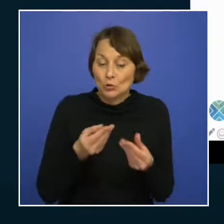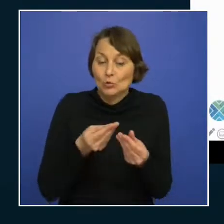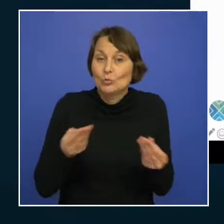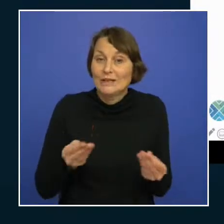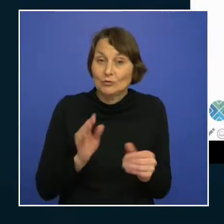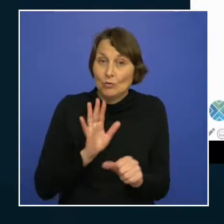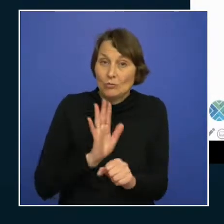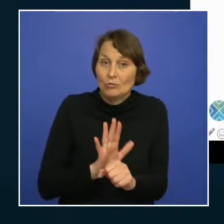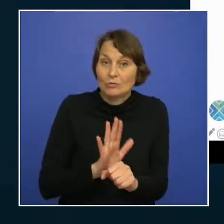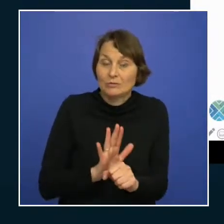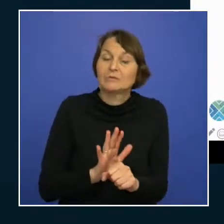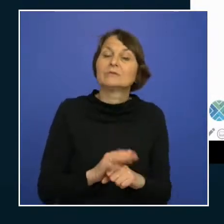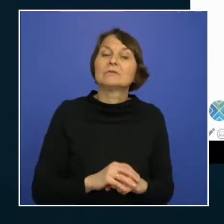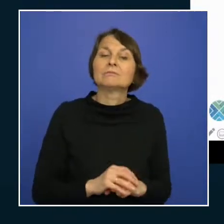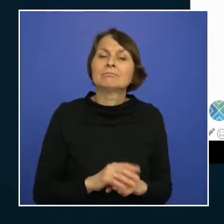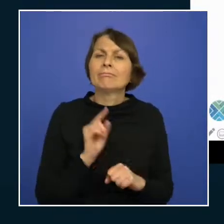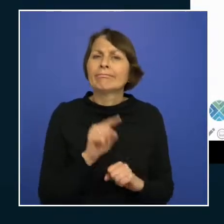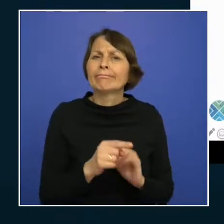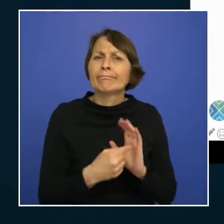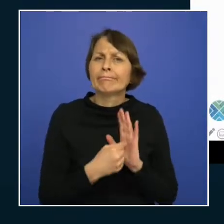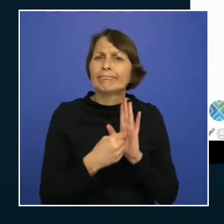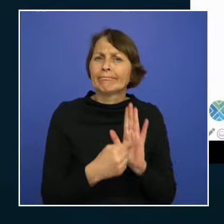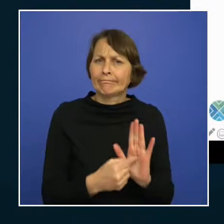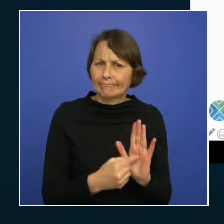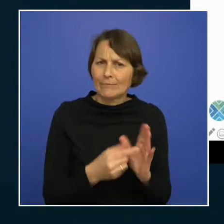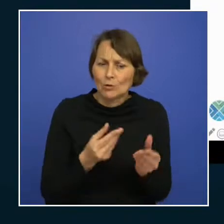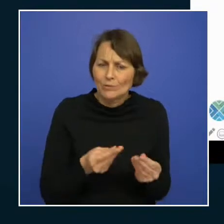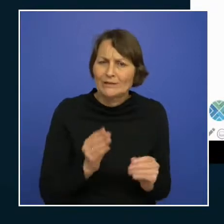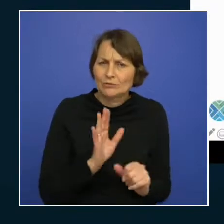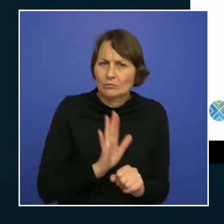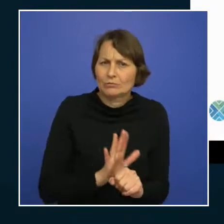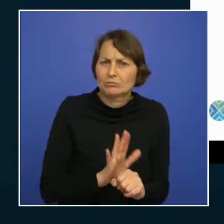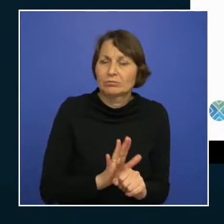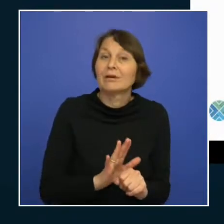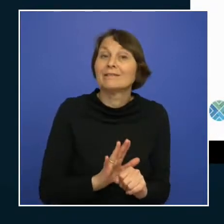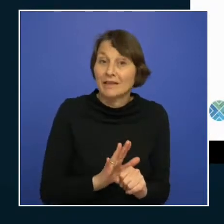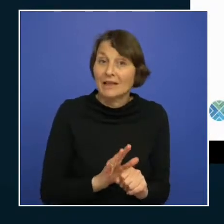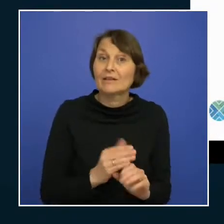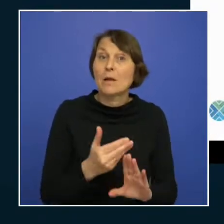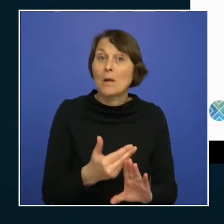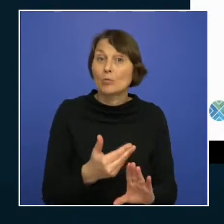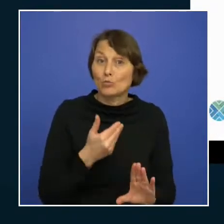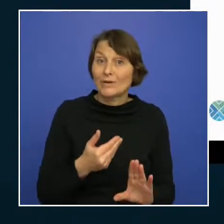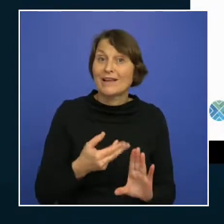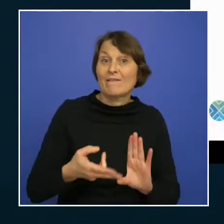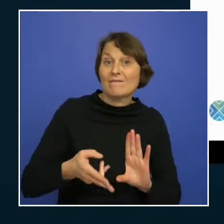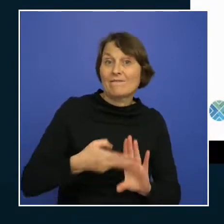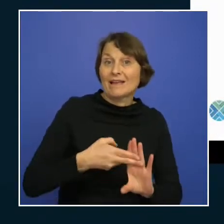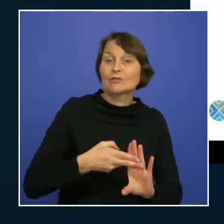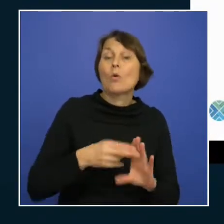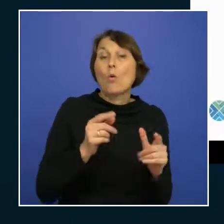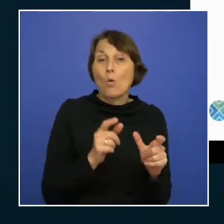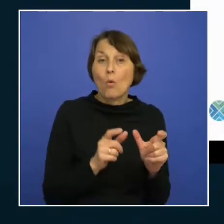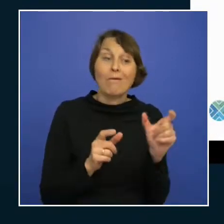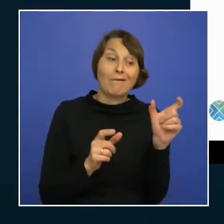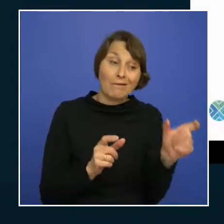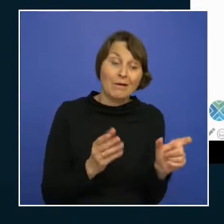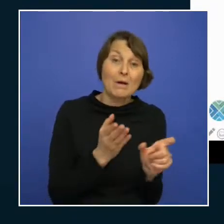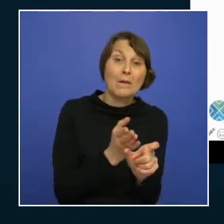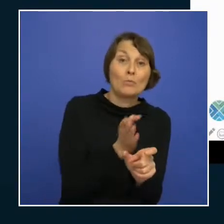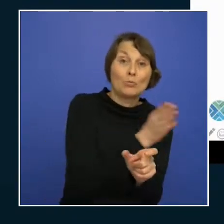abbreviation represents the resource type and is used as a prefix or suffix. So prefix is at the